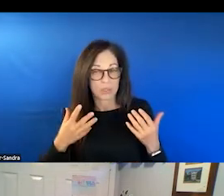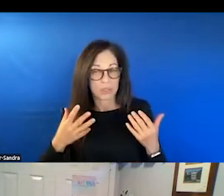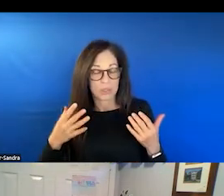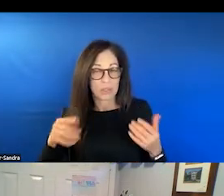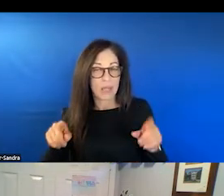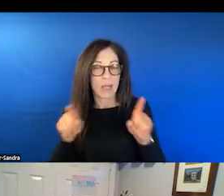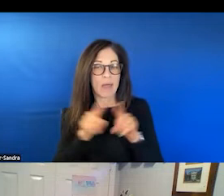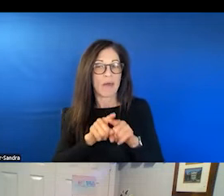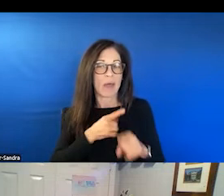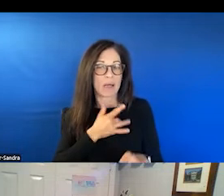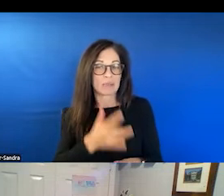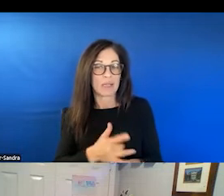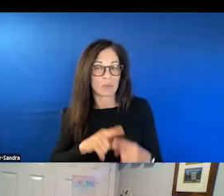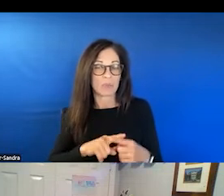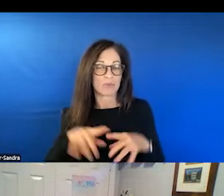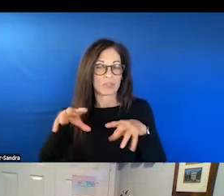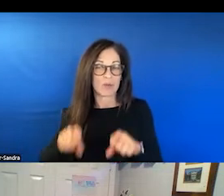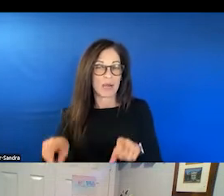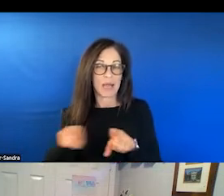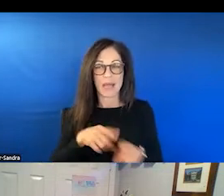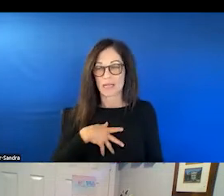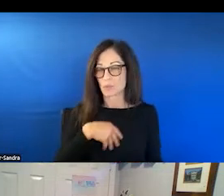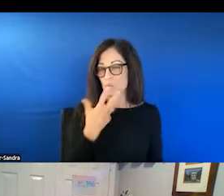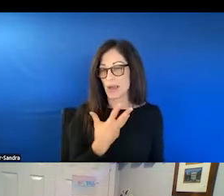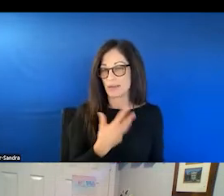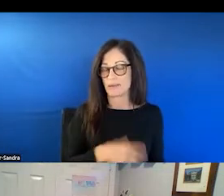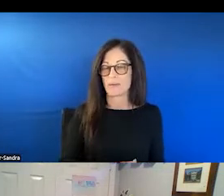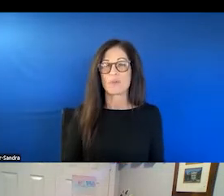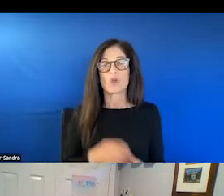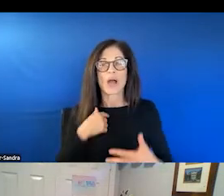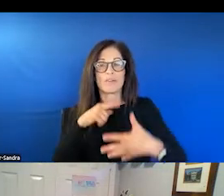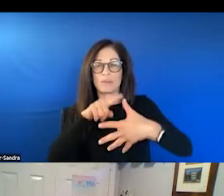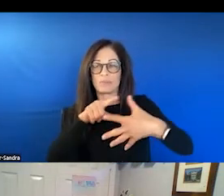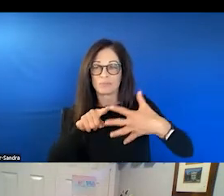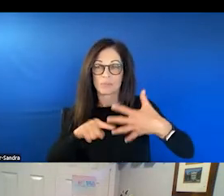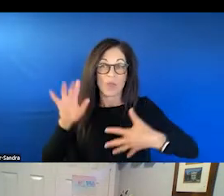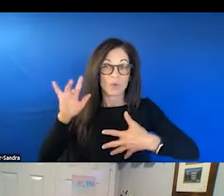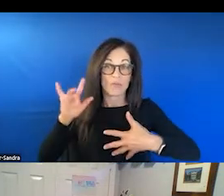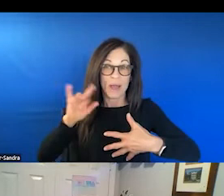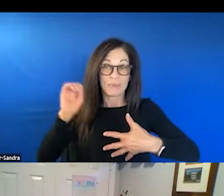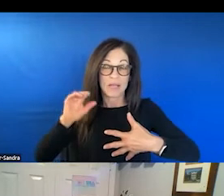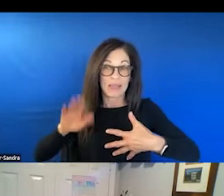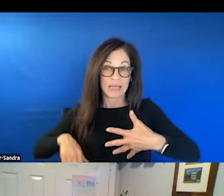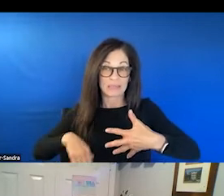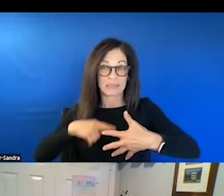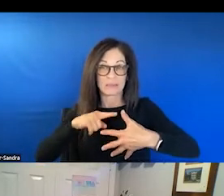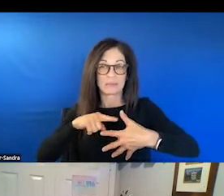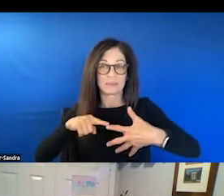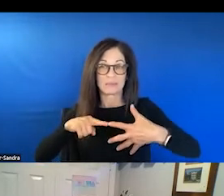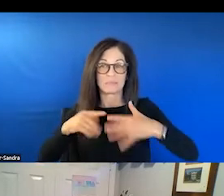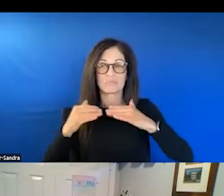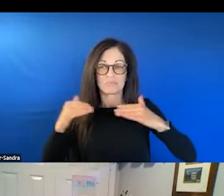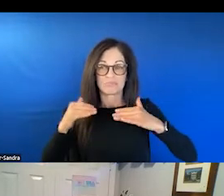be restrained? You have a choice of 25% less, B is equally, C